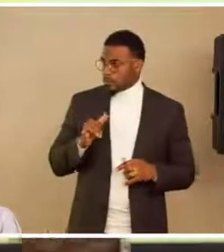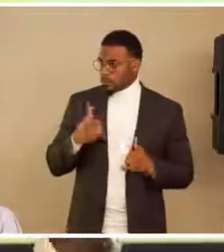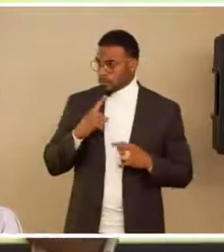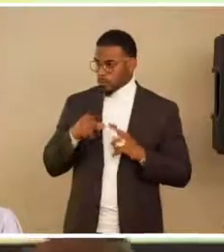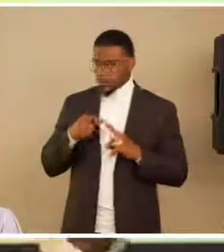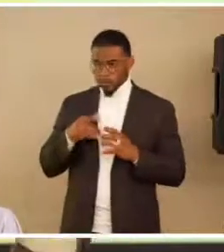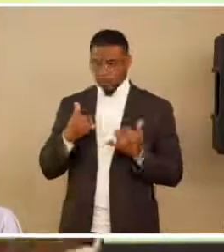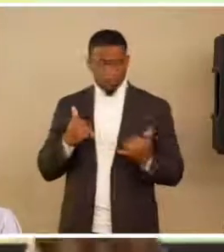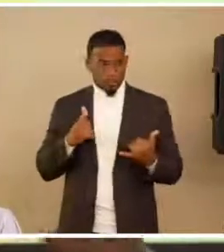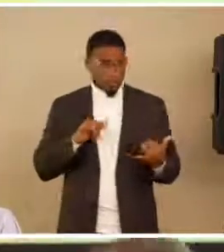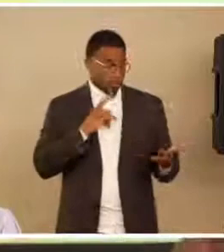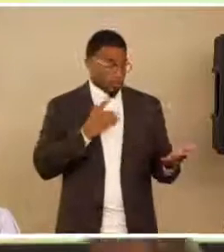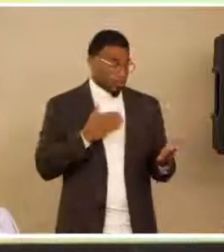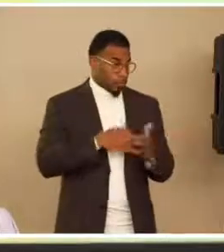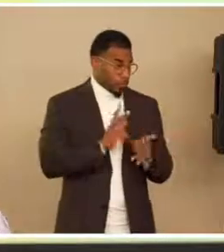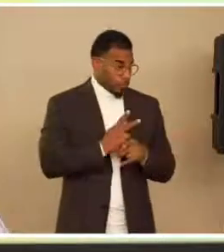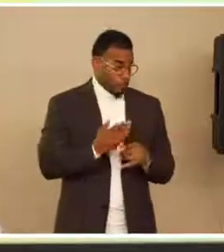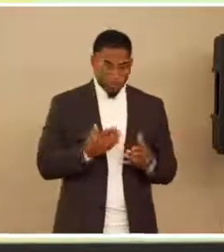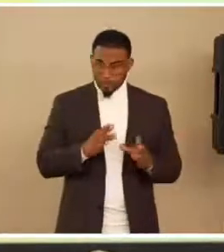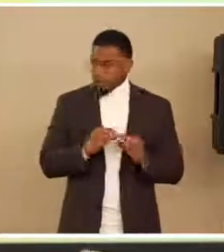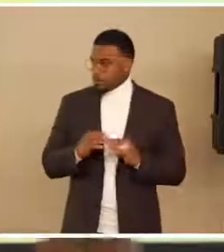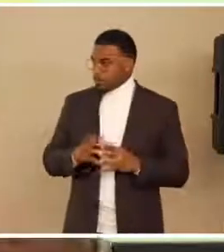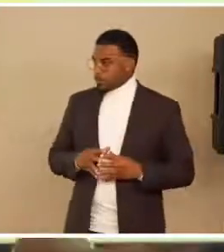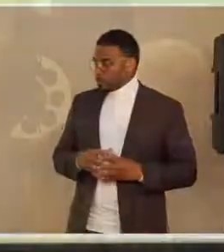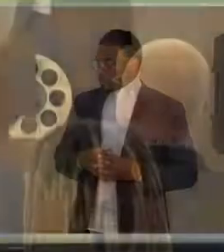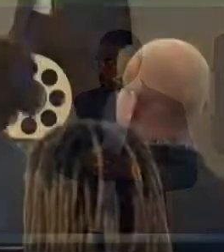we're talking about it now. This is a pre-production meeting. Yes.